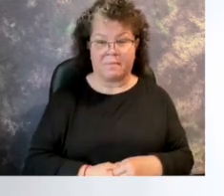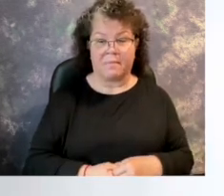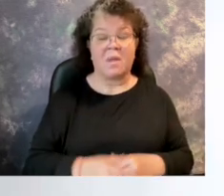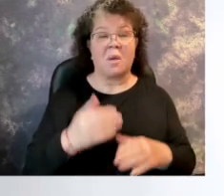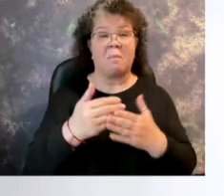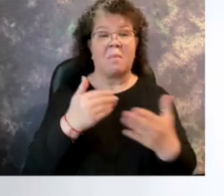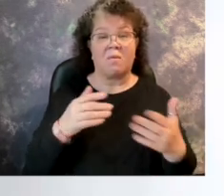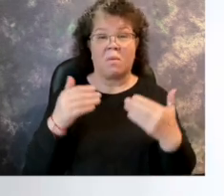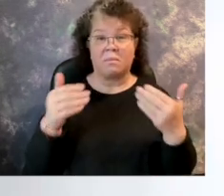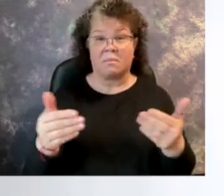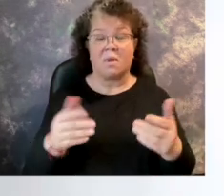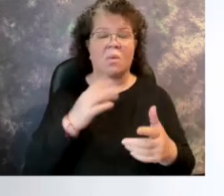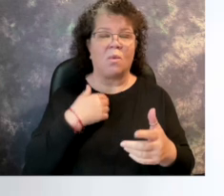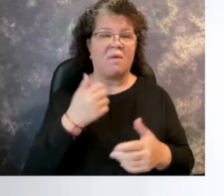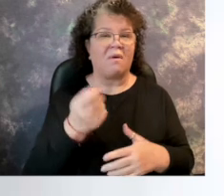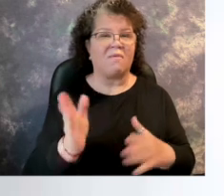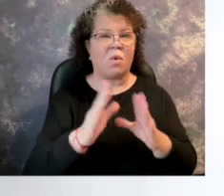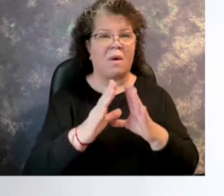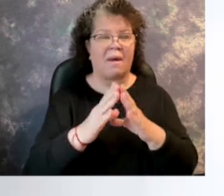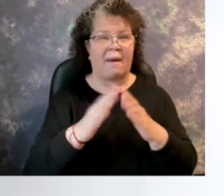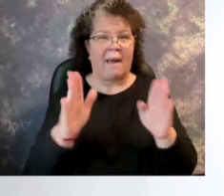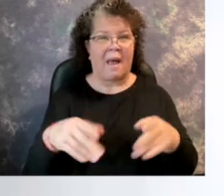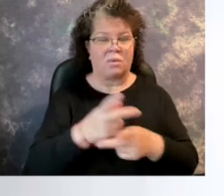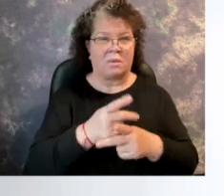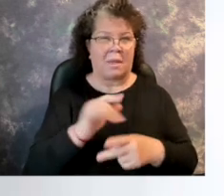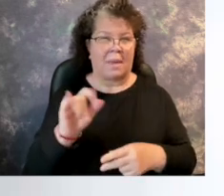Before we continue, there are a few housekeeping items we need to address.